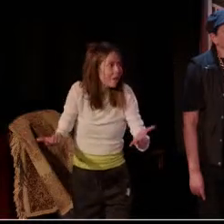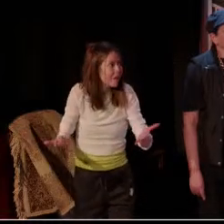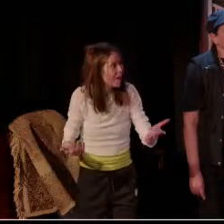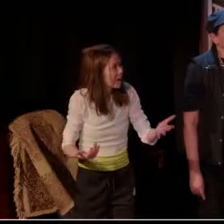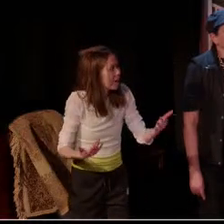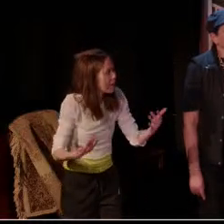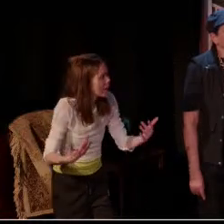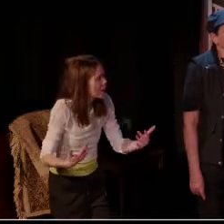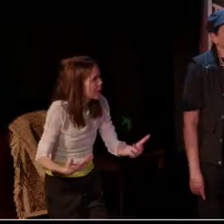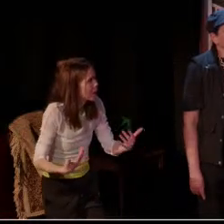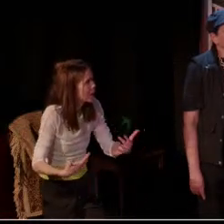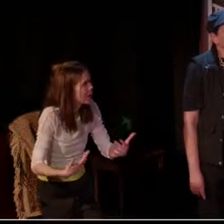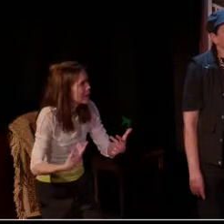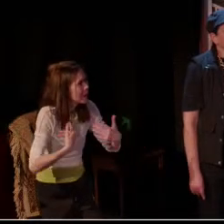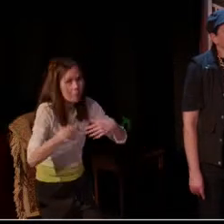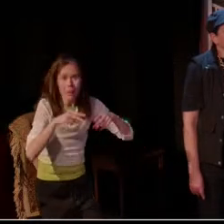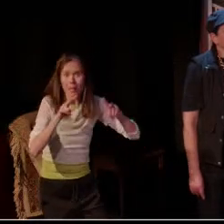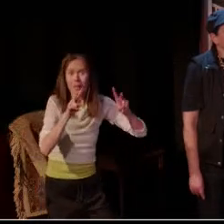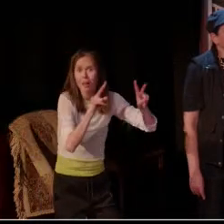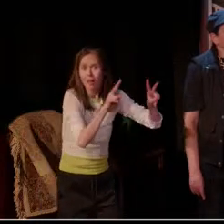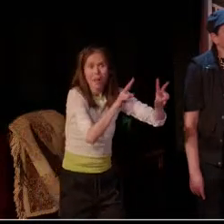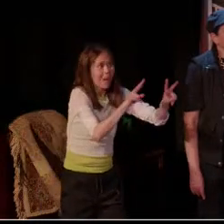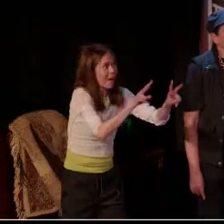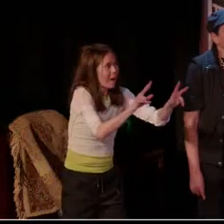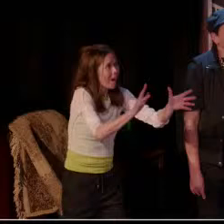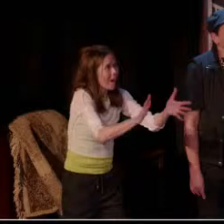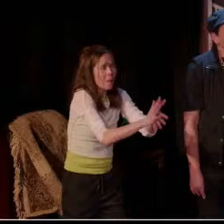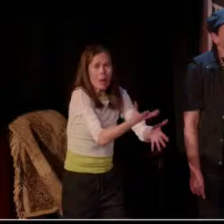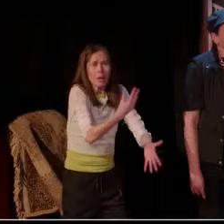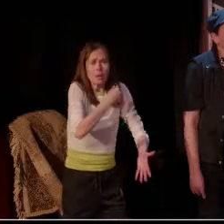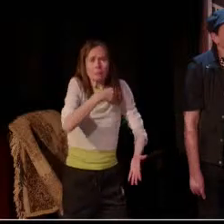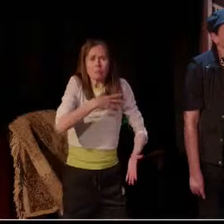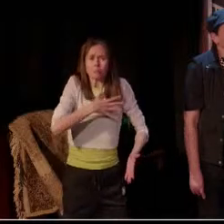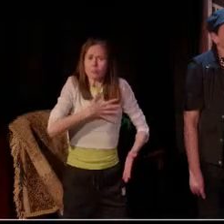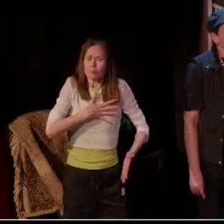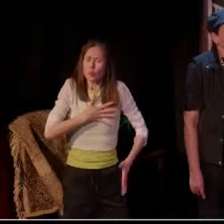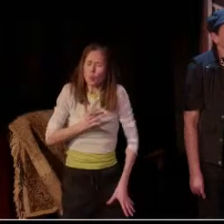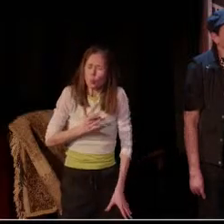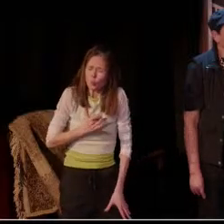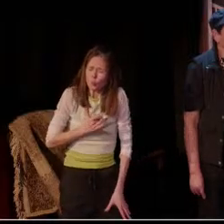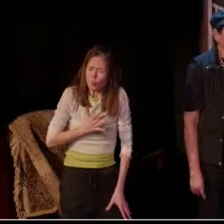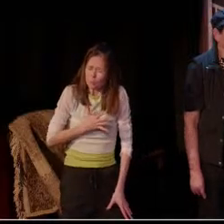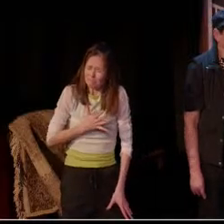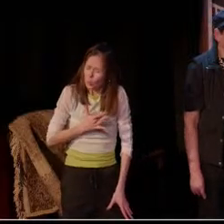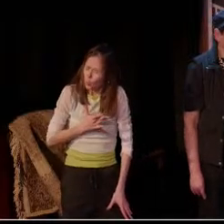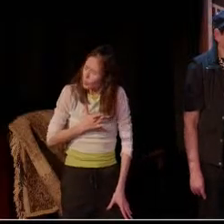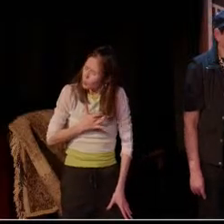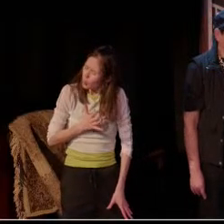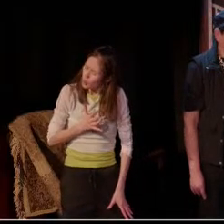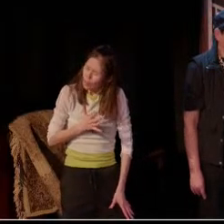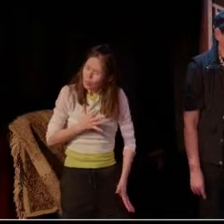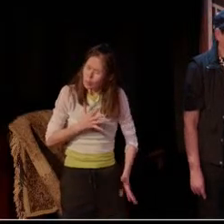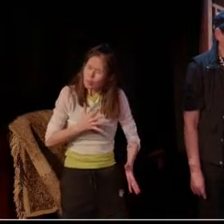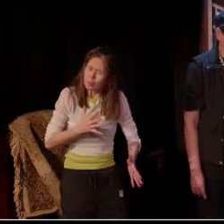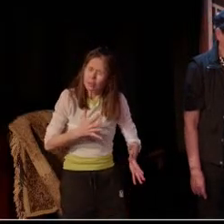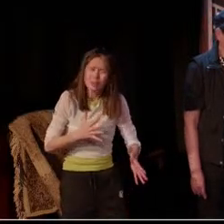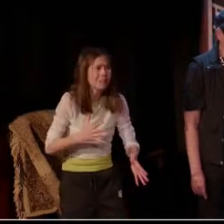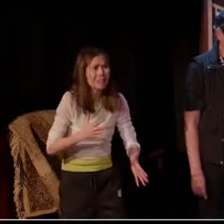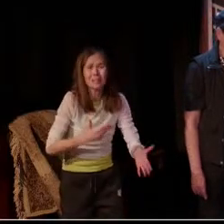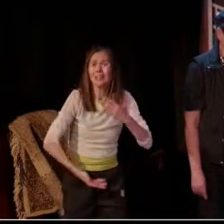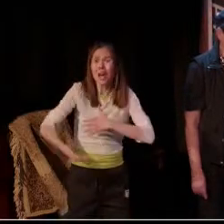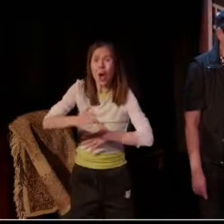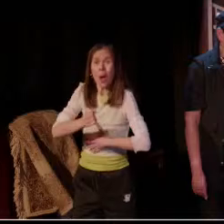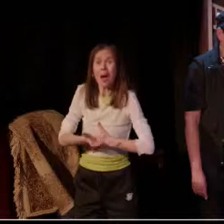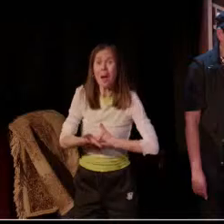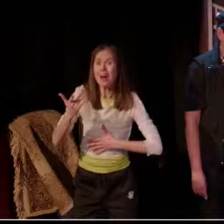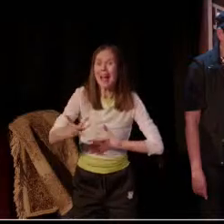thus, it pierces me to my soul. She stood like this, with every drop of beauty and warm